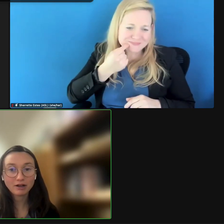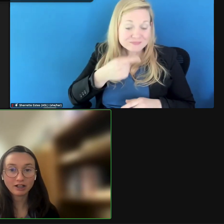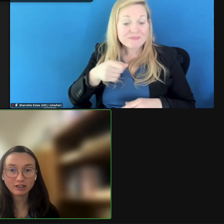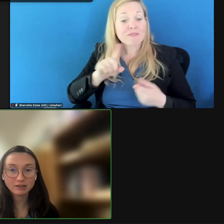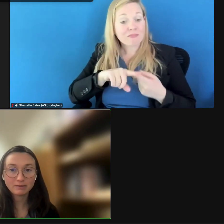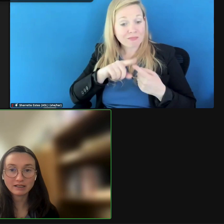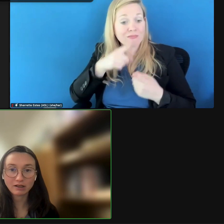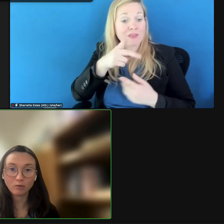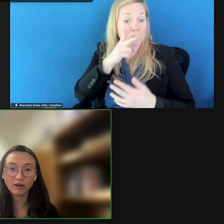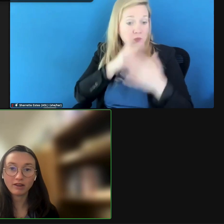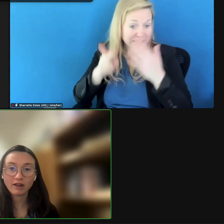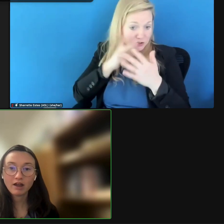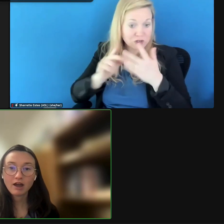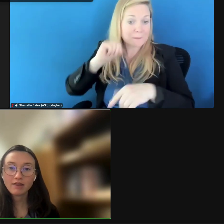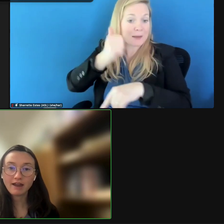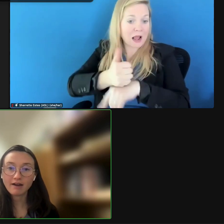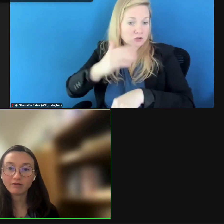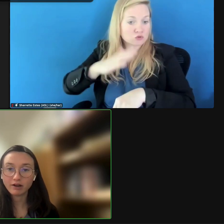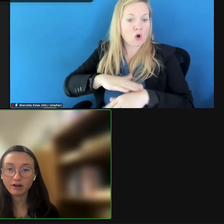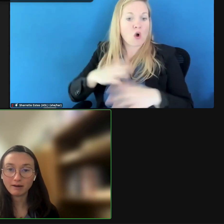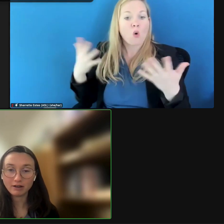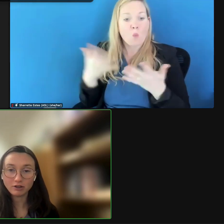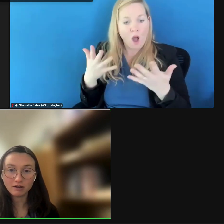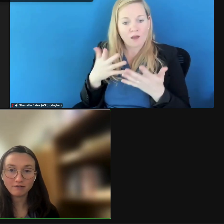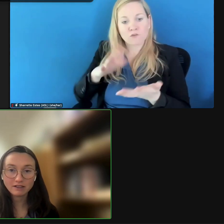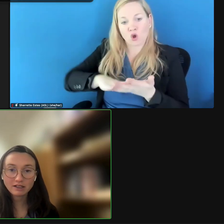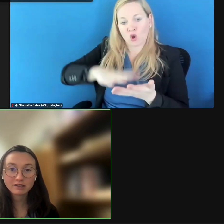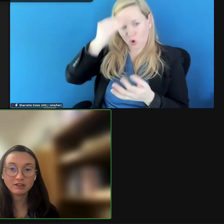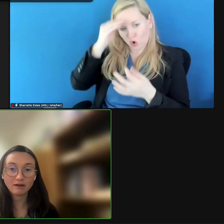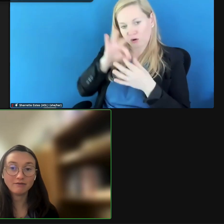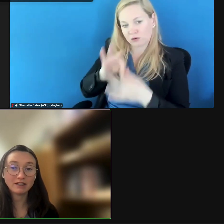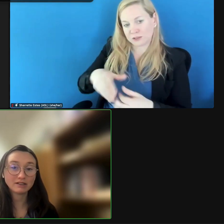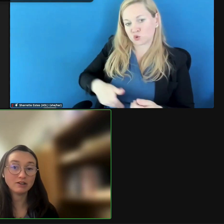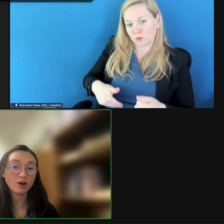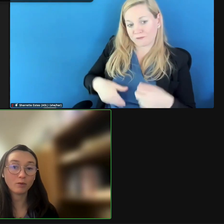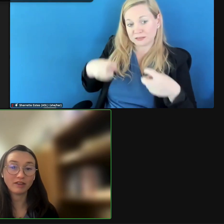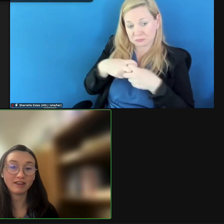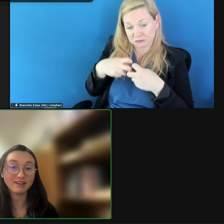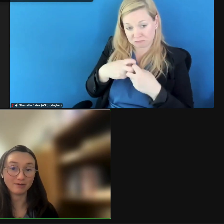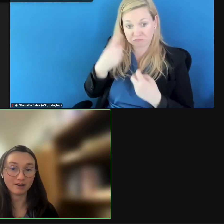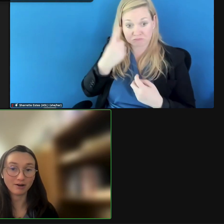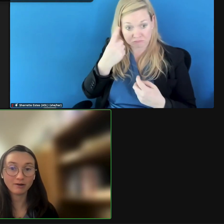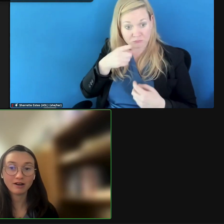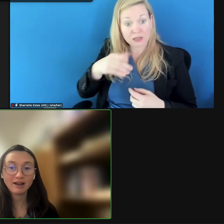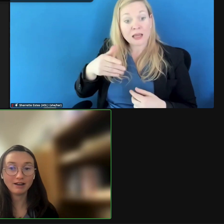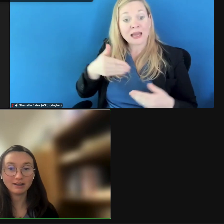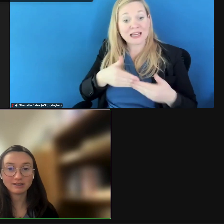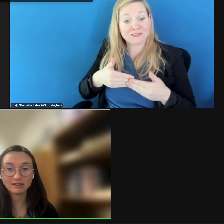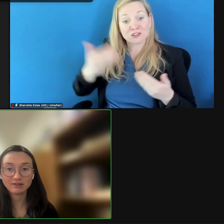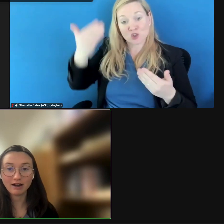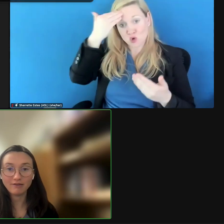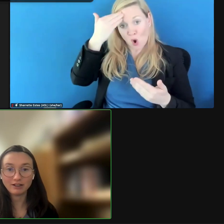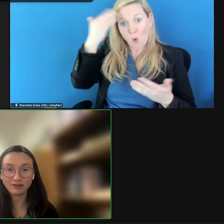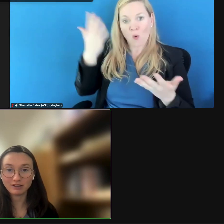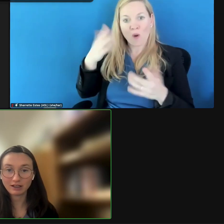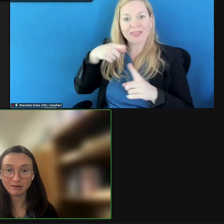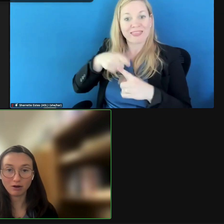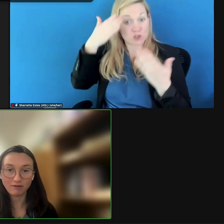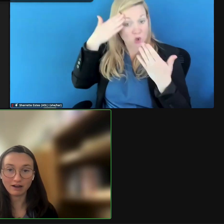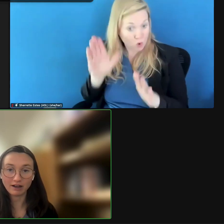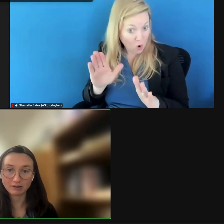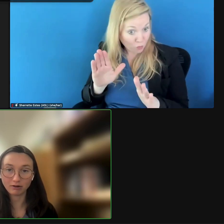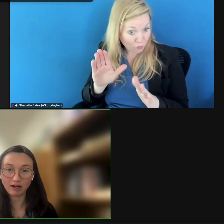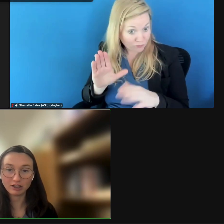making predictions based on what they have learned about intuitive physics, do infants know what they don't know? And does this drive